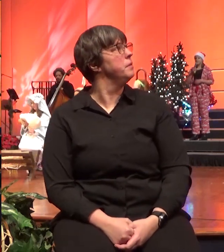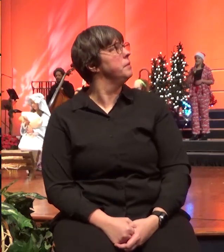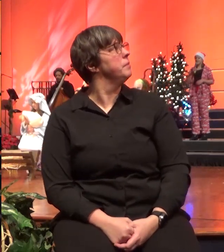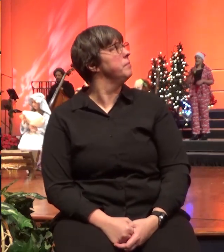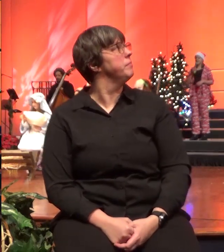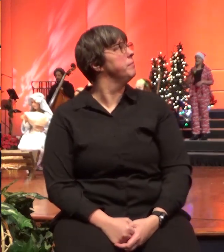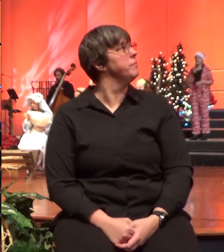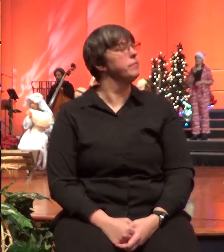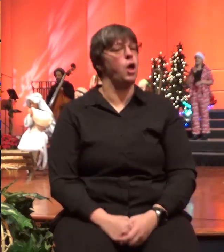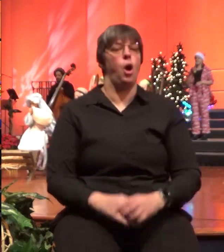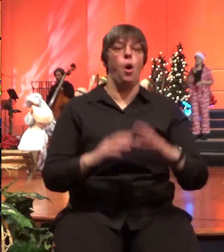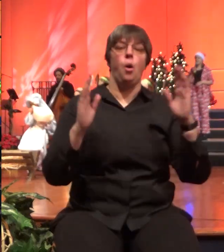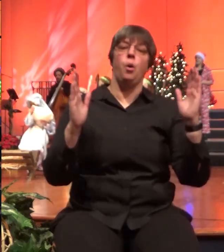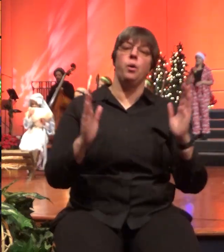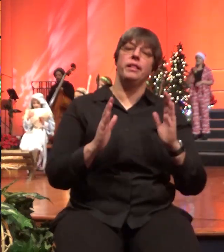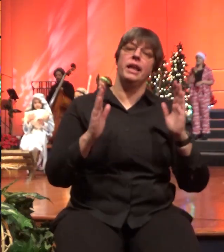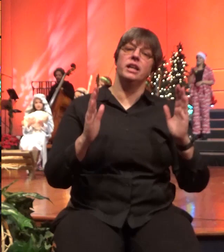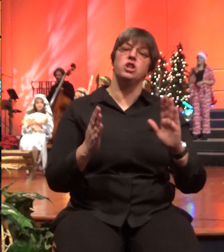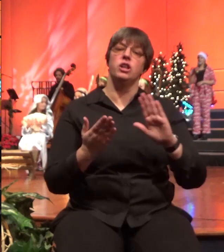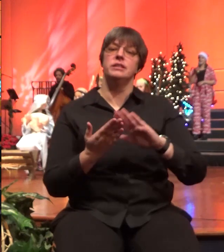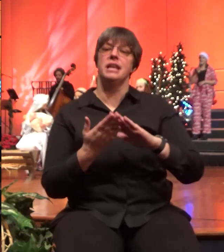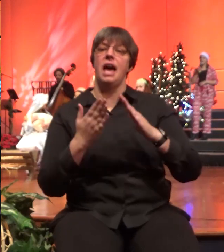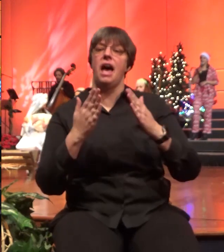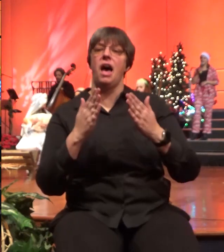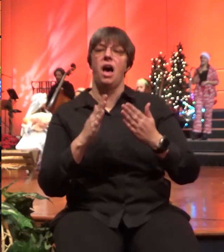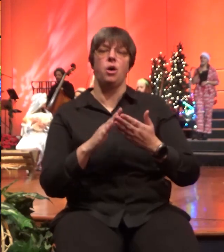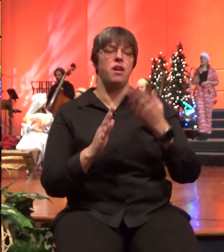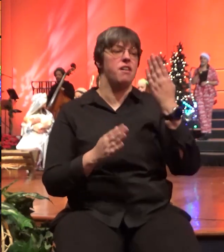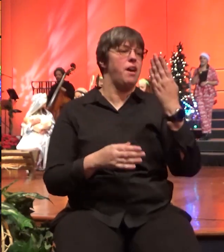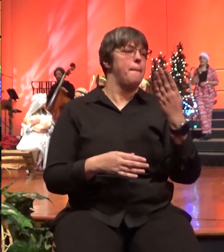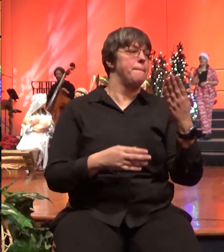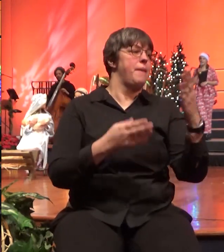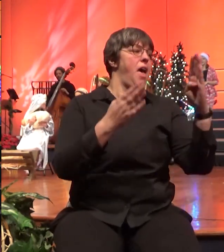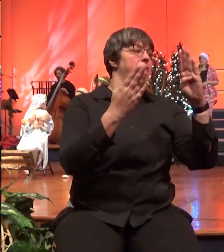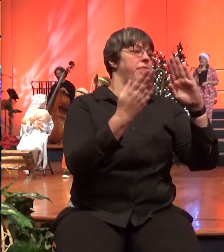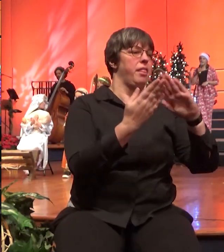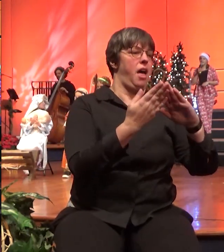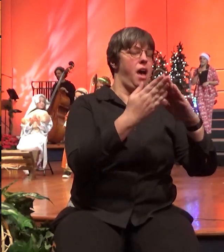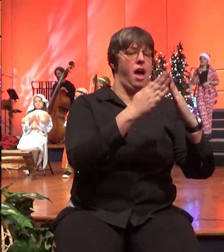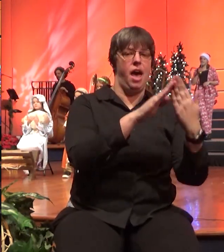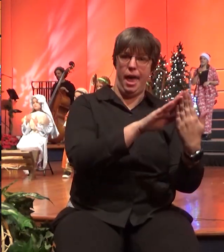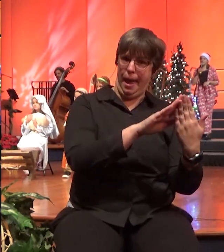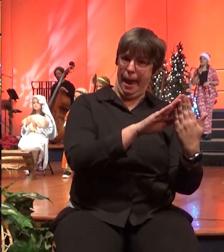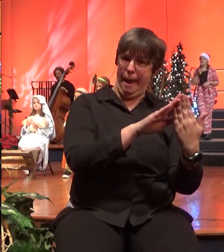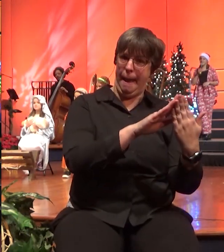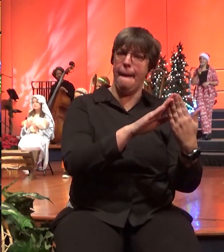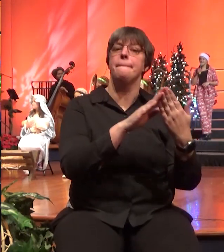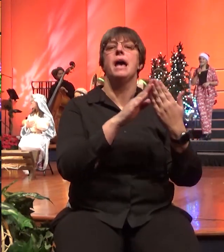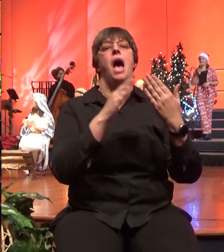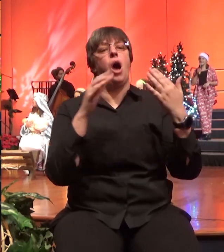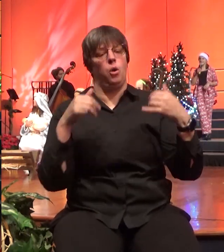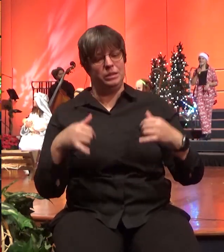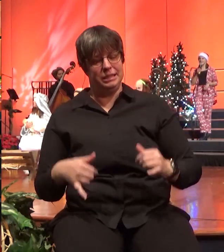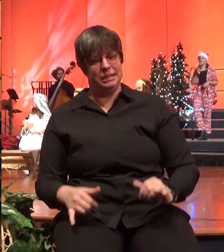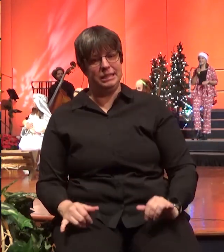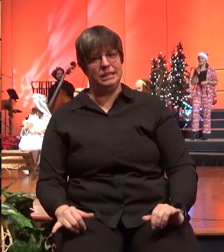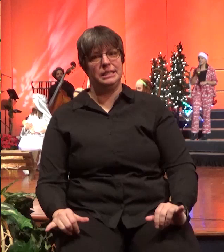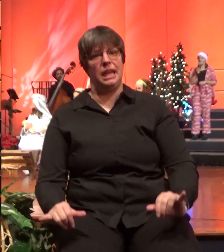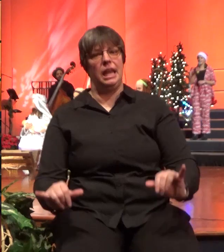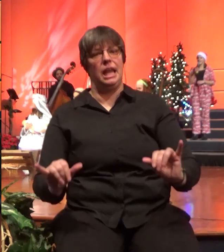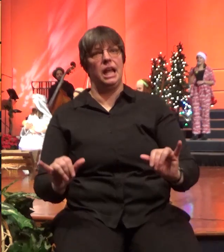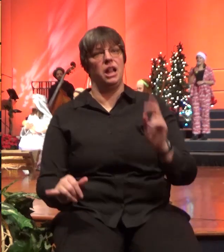Oh, little town of Bethlehem, how still we see